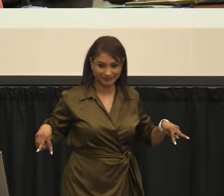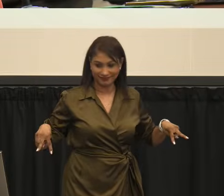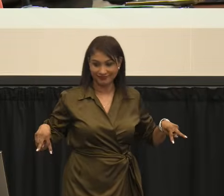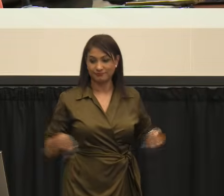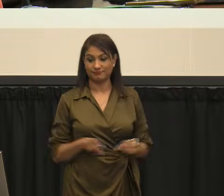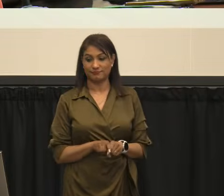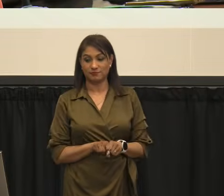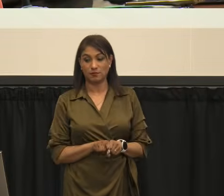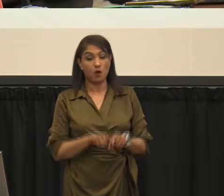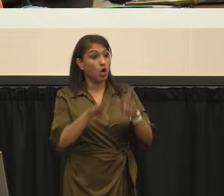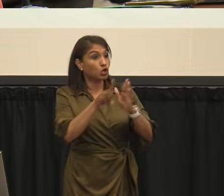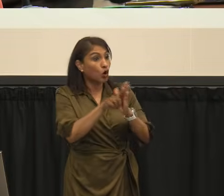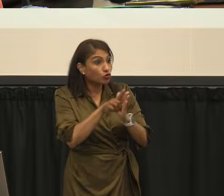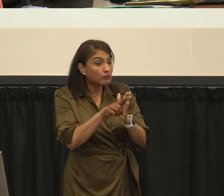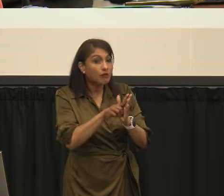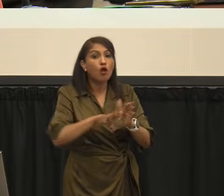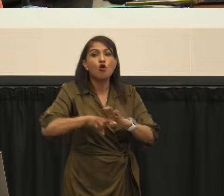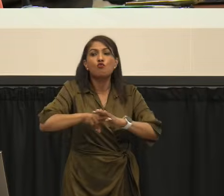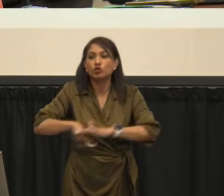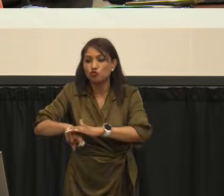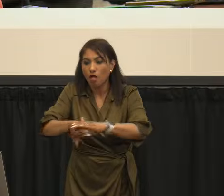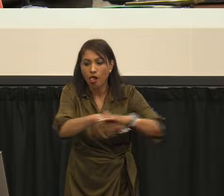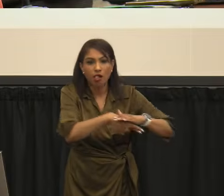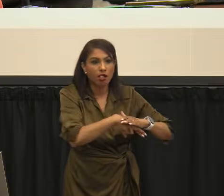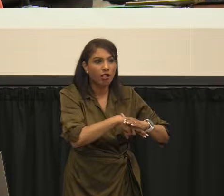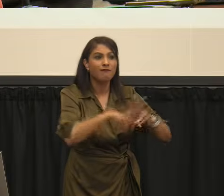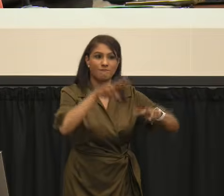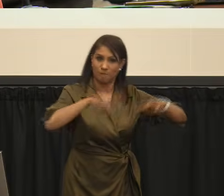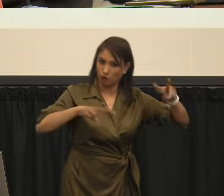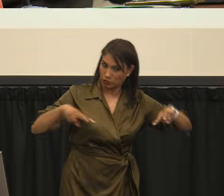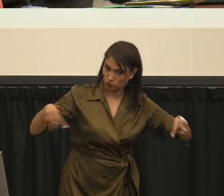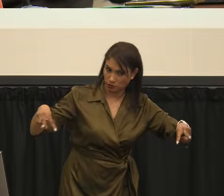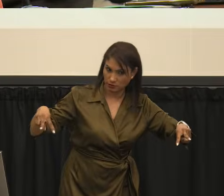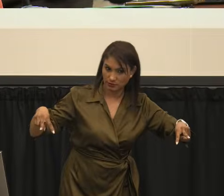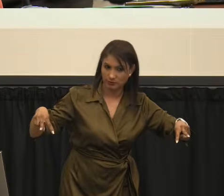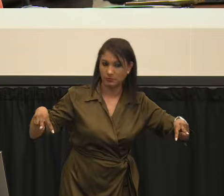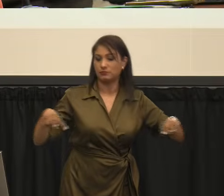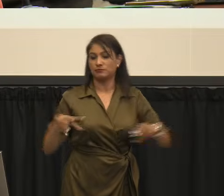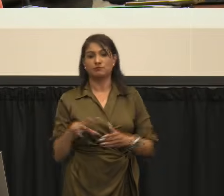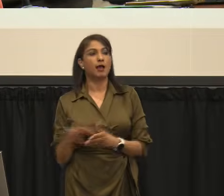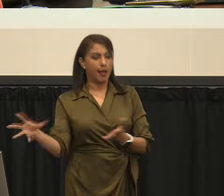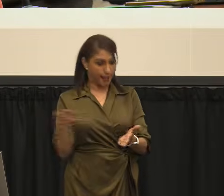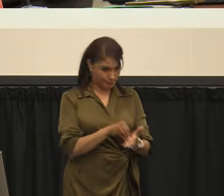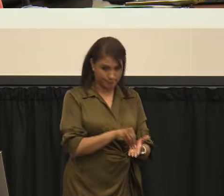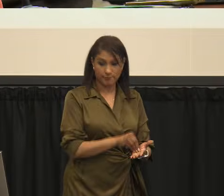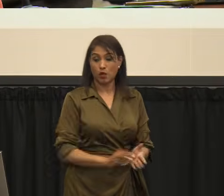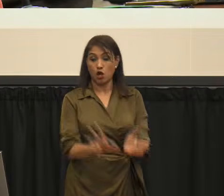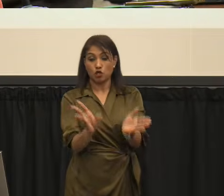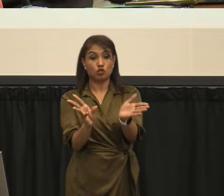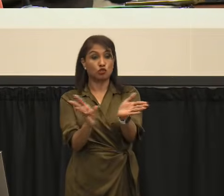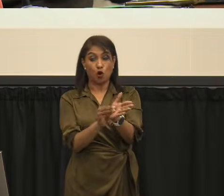linguistic diversity as well within the Sign Bank. It needs to document regional variation.